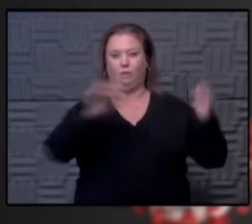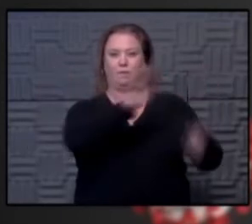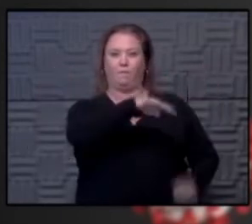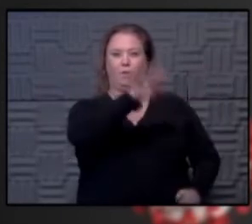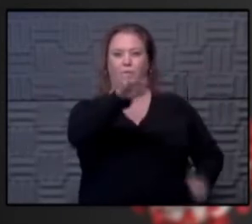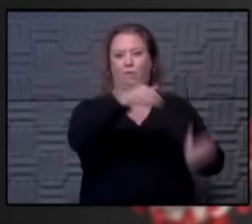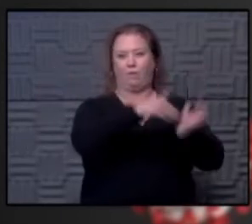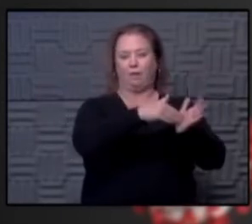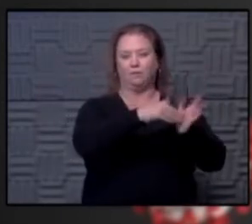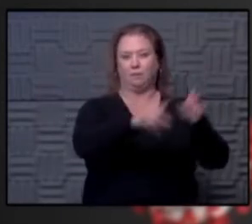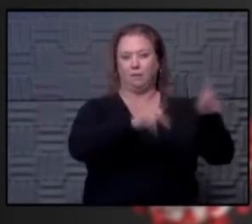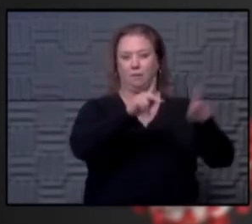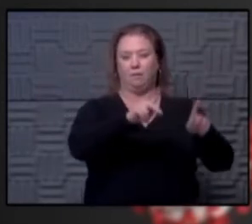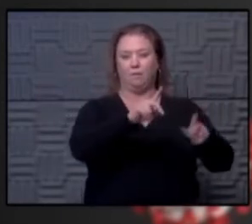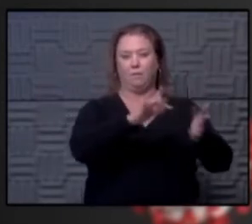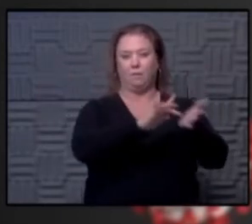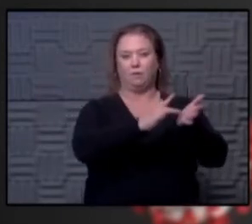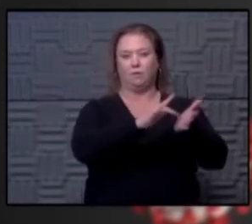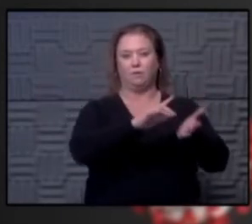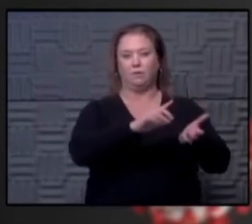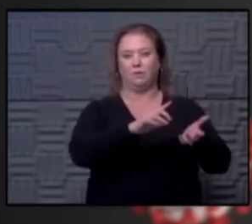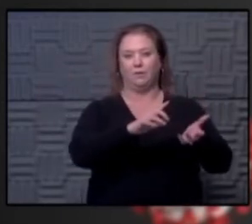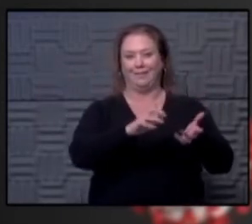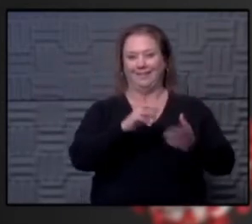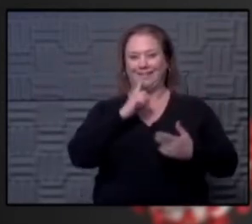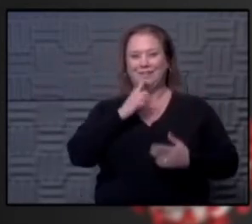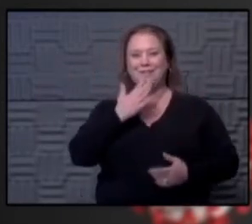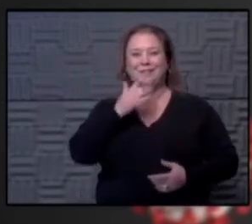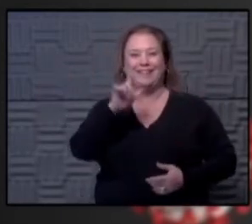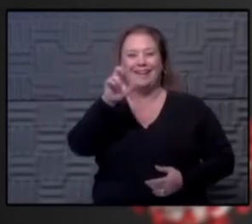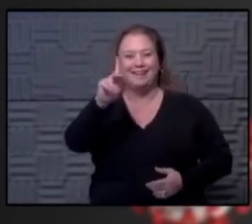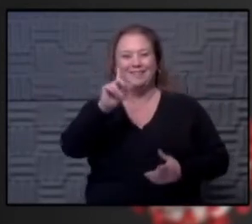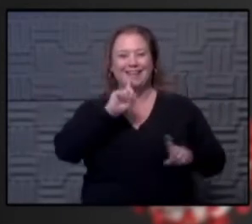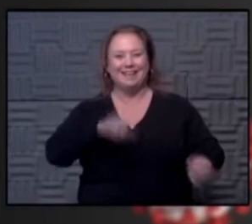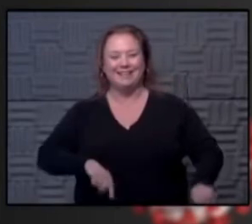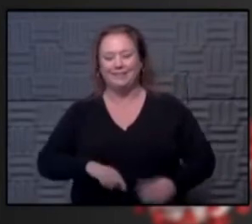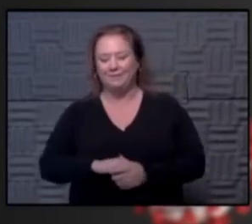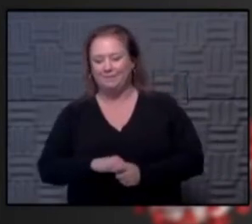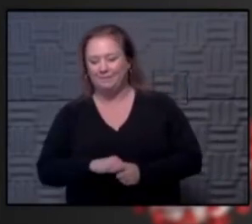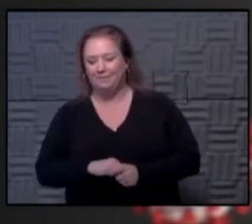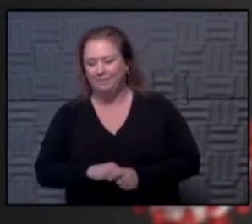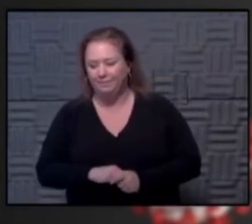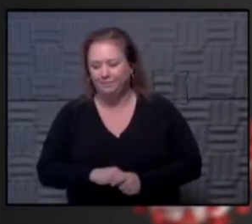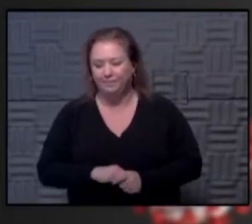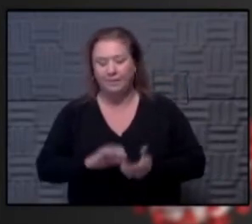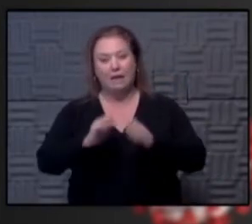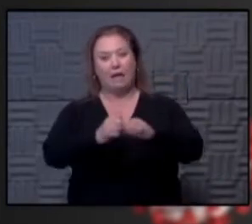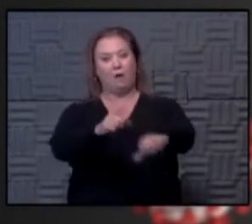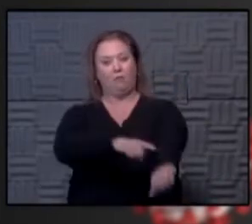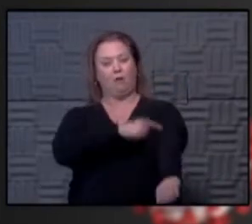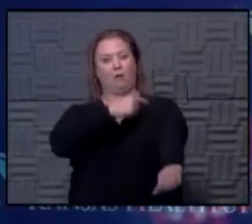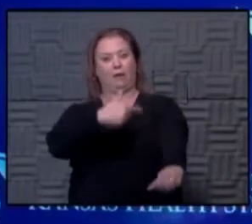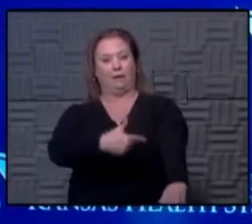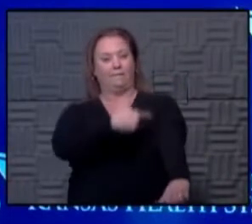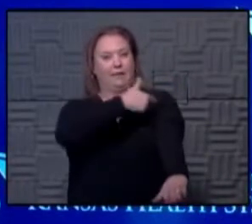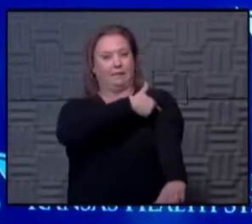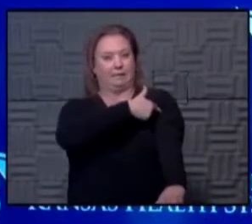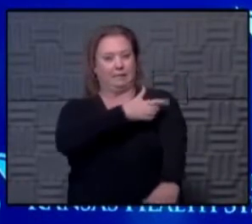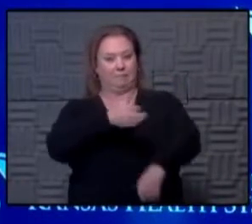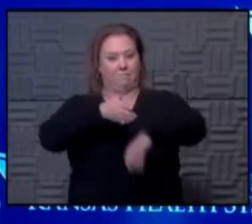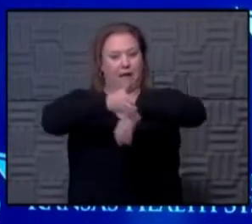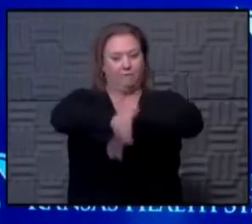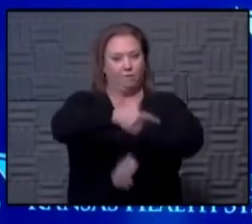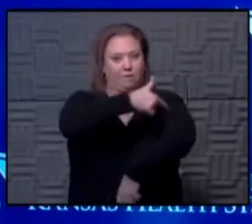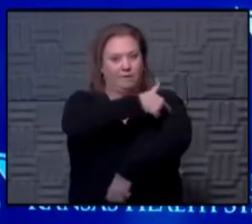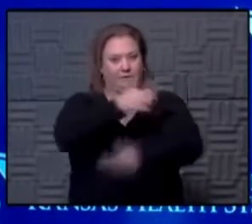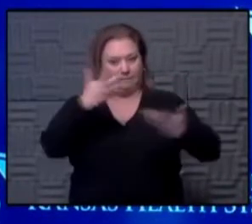manufacturers are getting? Unpack that. Yeah, okay, so at the top, how long after vaccine administration does it take